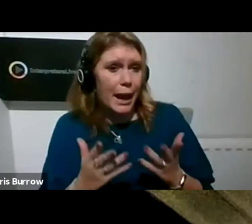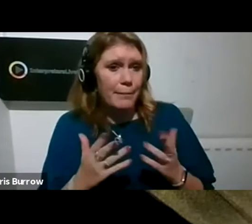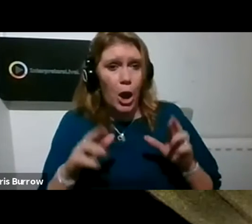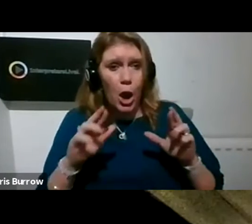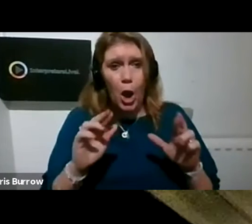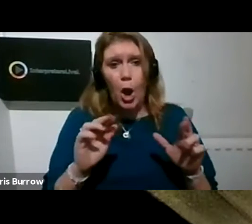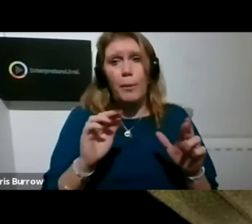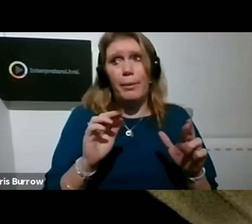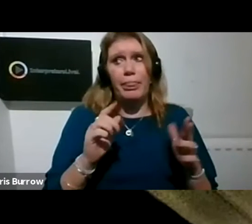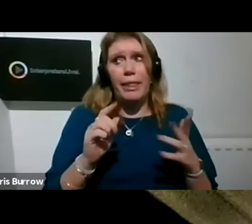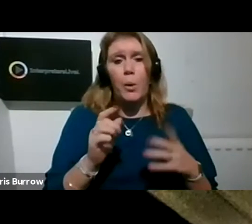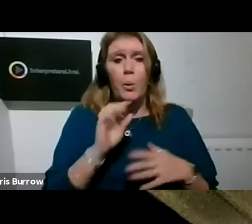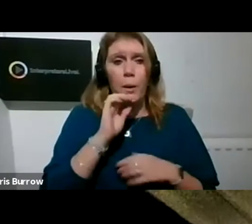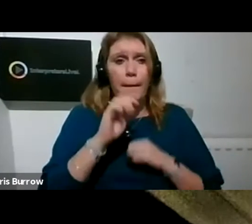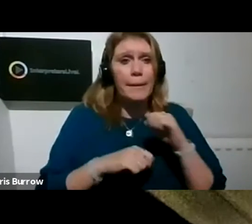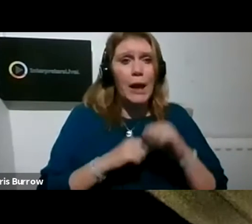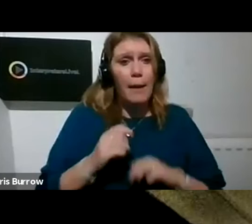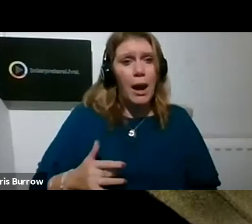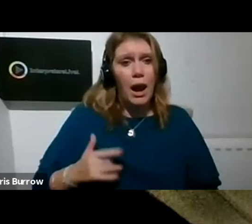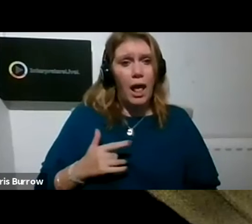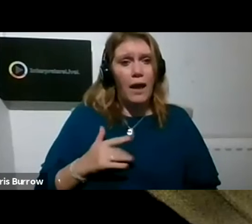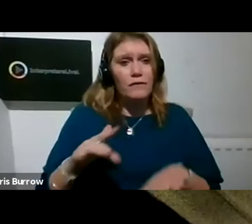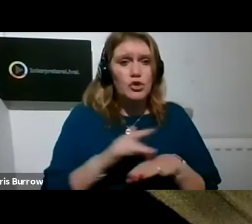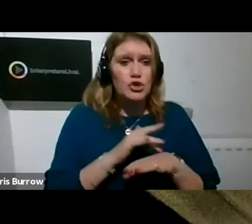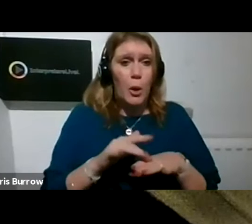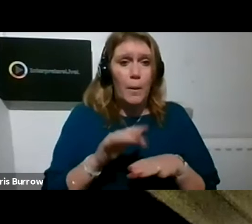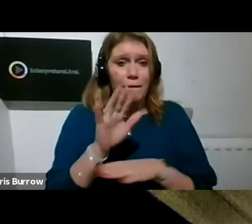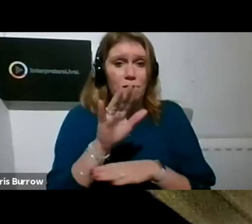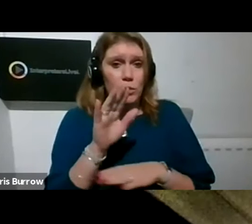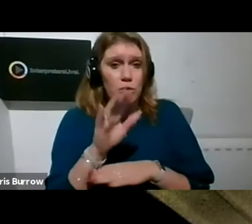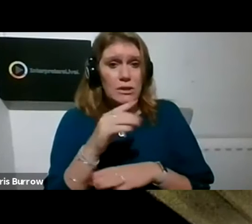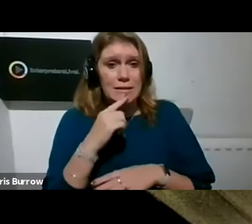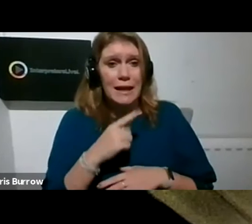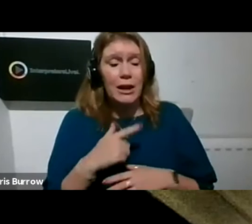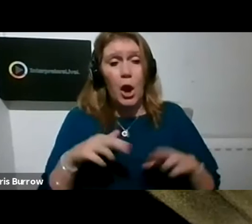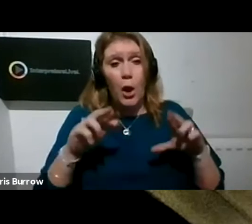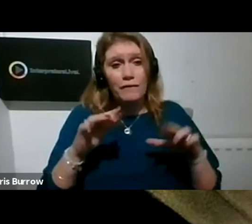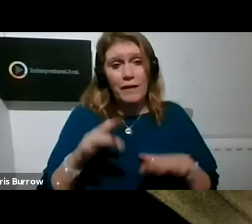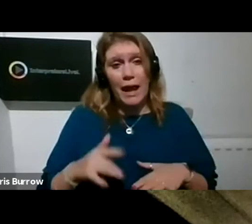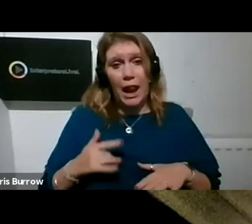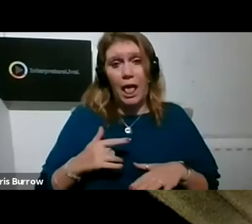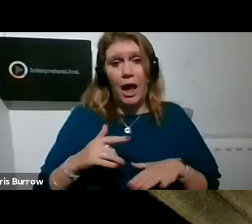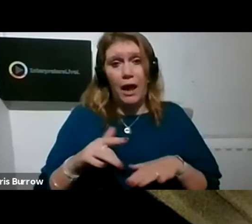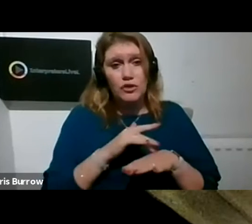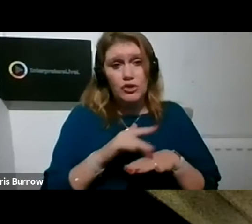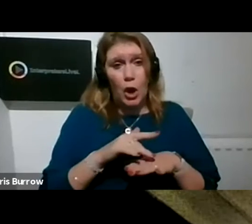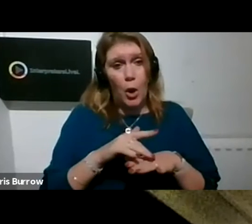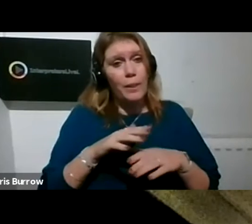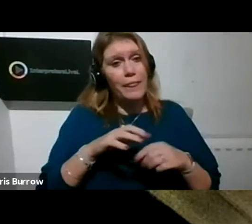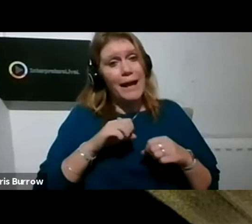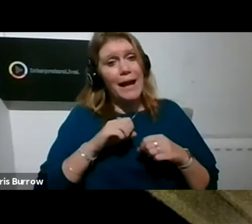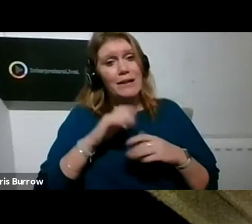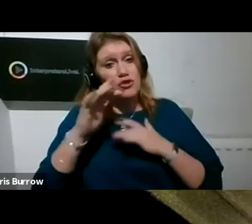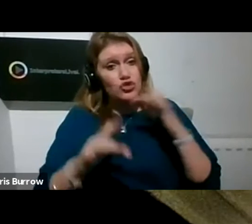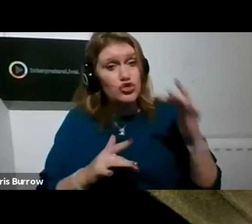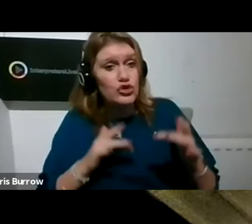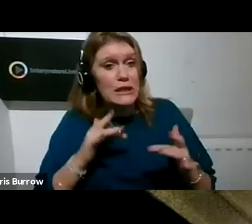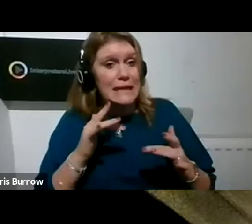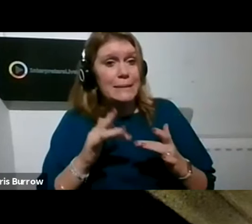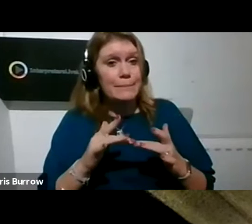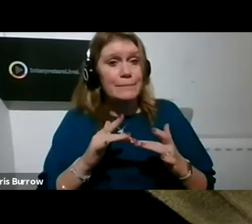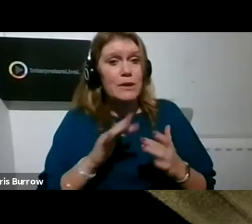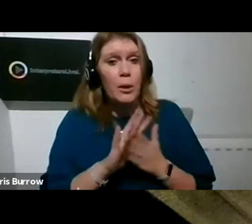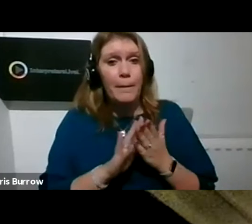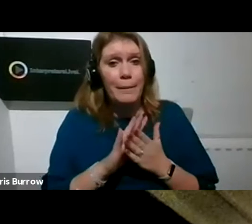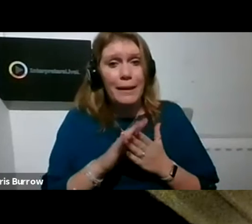point. Yeah, and hopefully a live show that's streamed so that people like myself can still access it from home. I mean, I